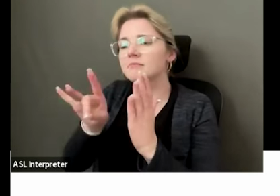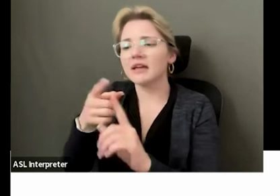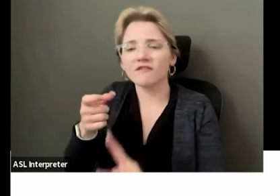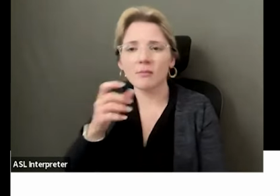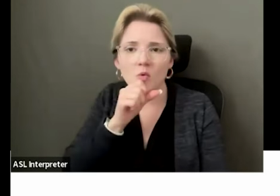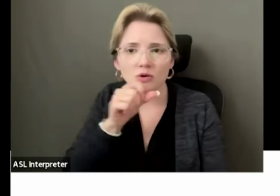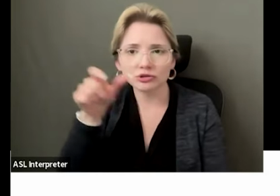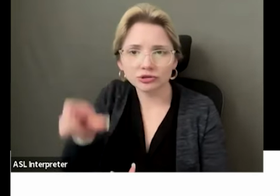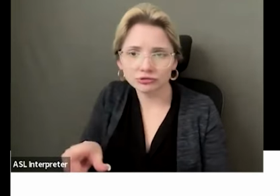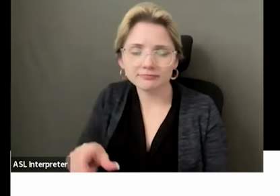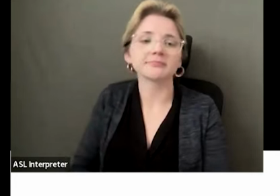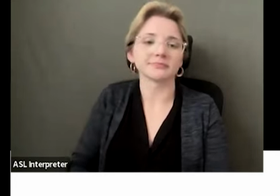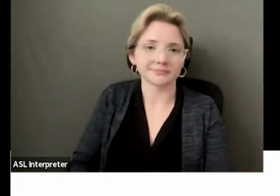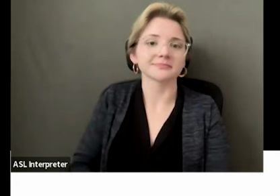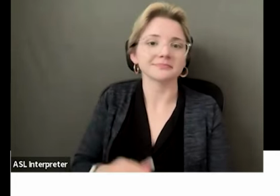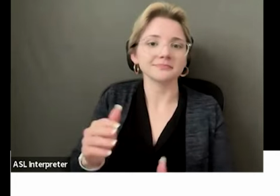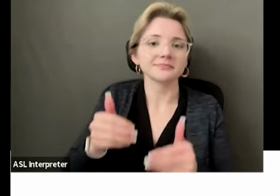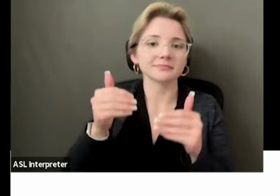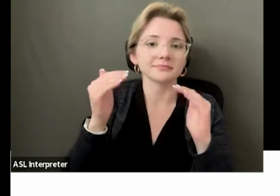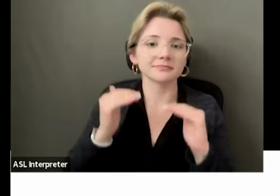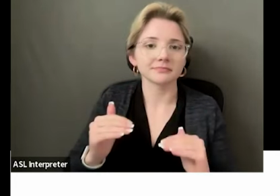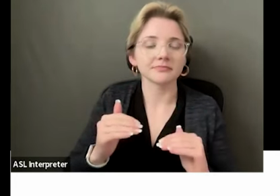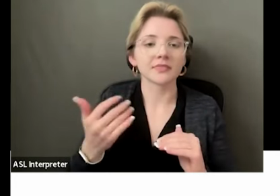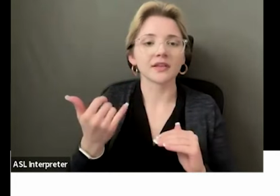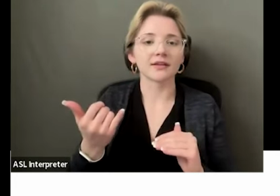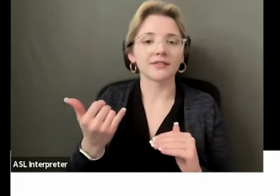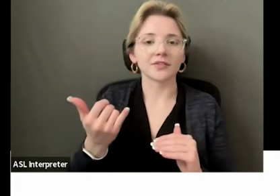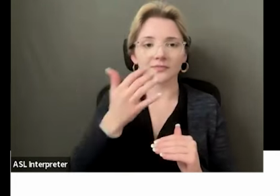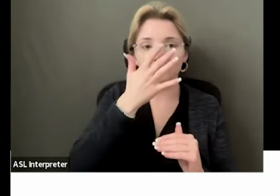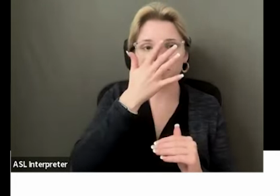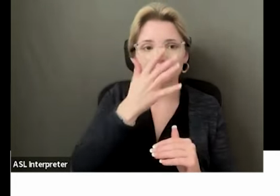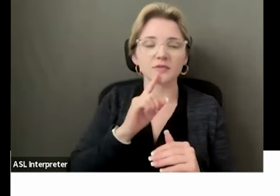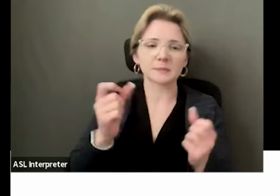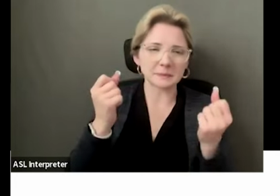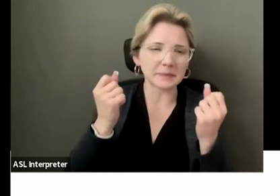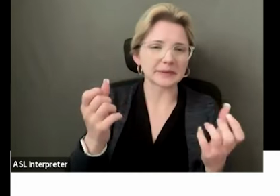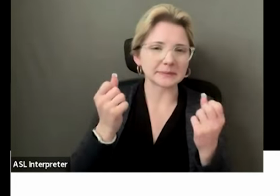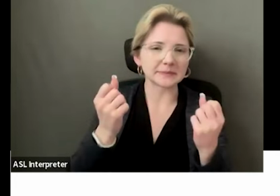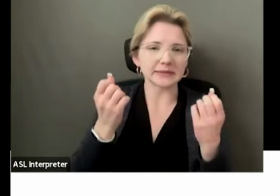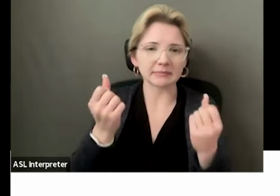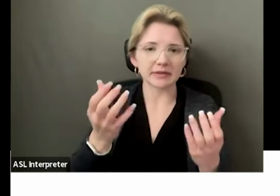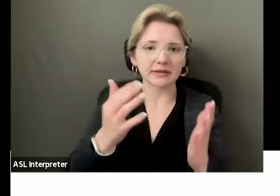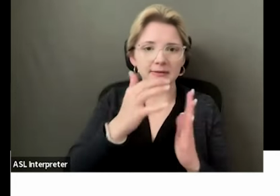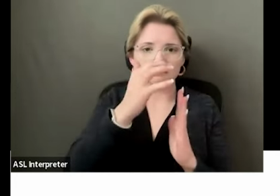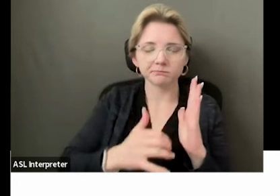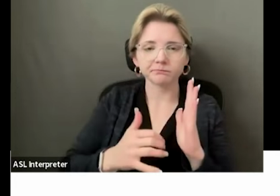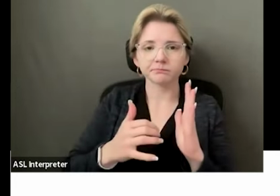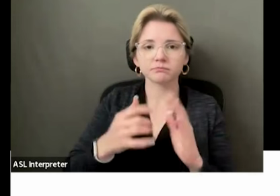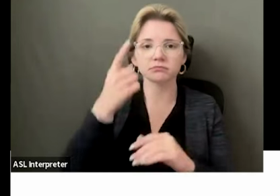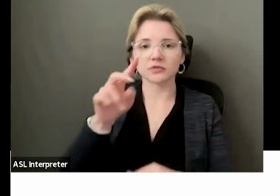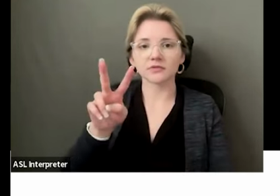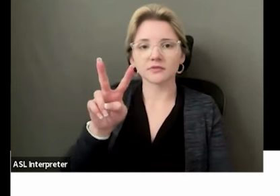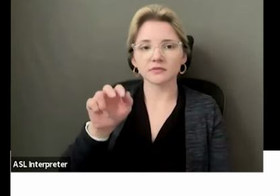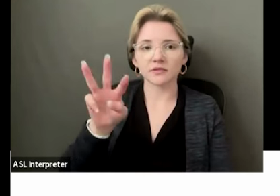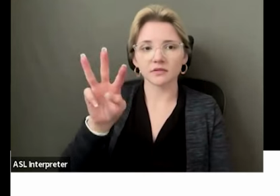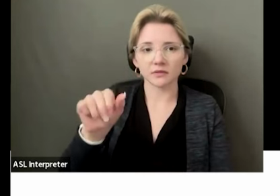Okay, so with that in mind, we're going to talk broadly through, there's many things under VAWA, particularly it has been reauthorized a number of